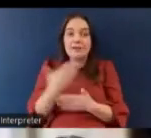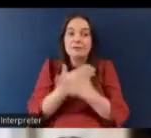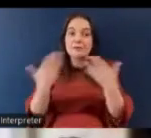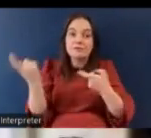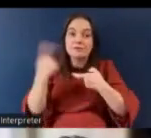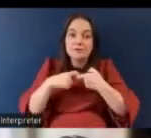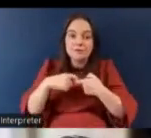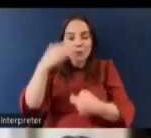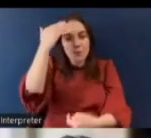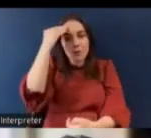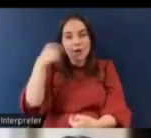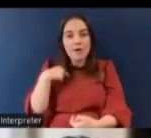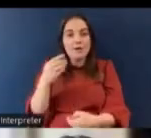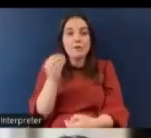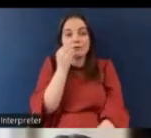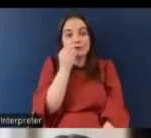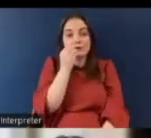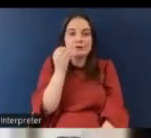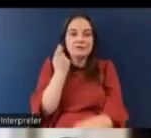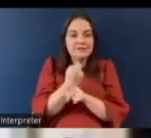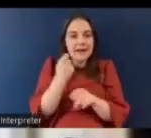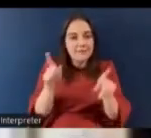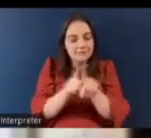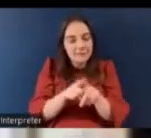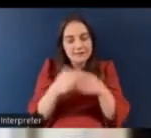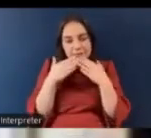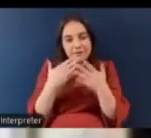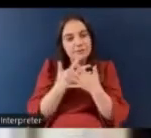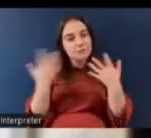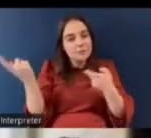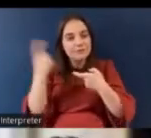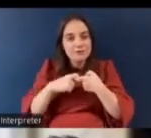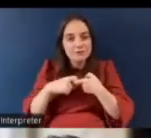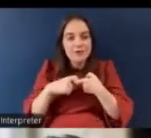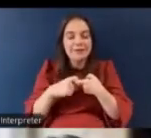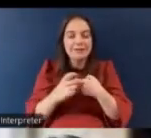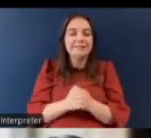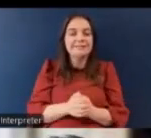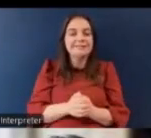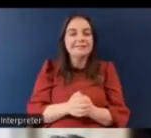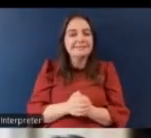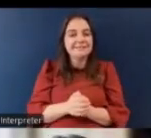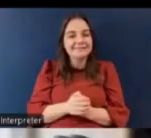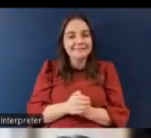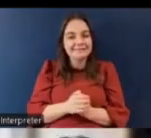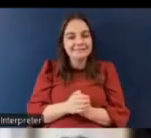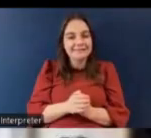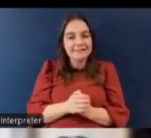what's probably your lunch hour as well. It's very appreciated. So you can go to the next slide there.